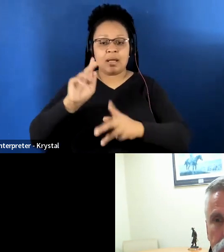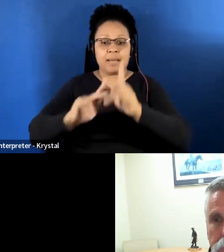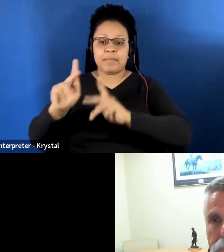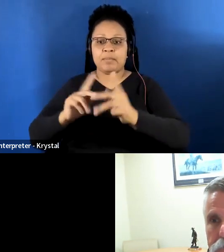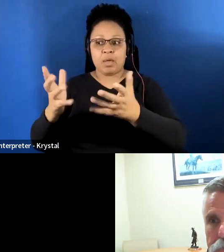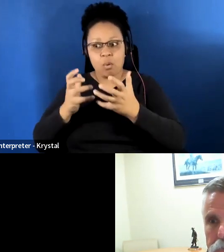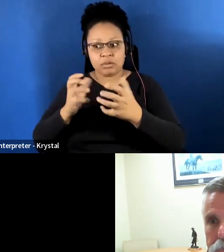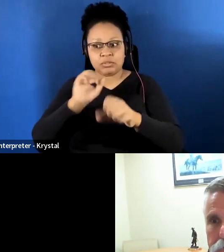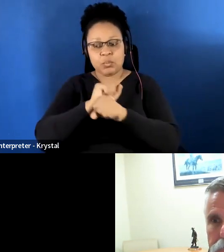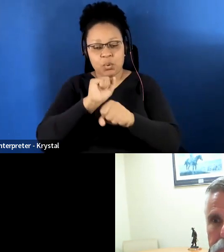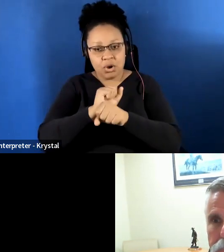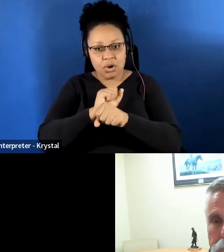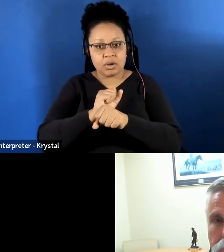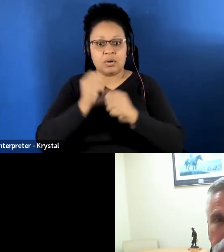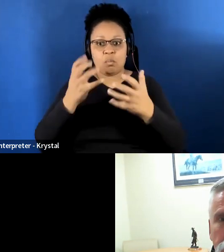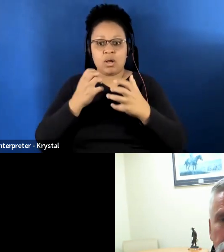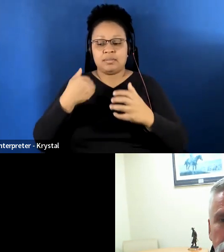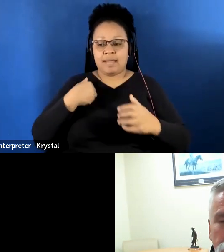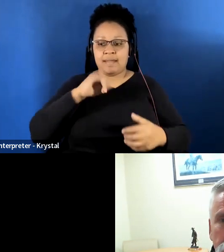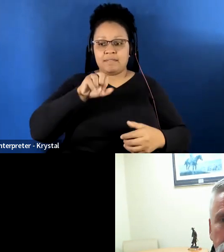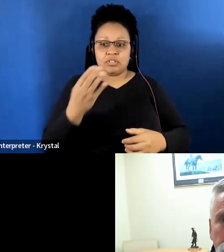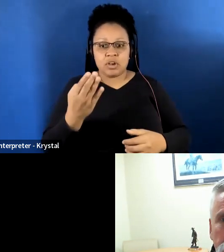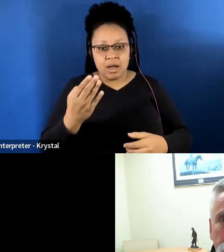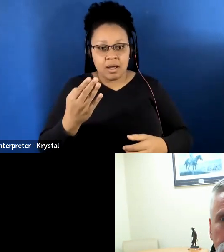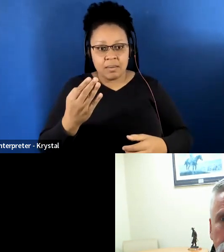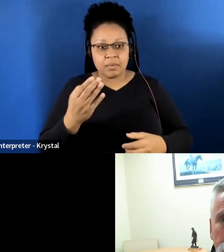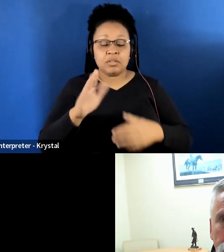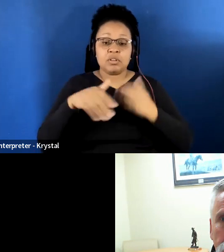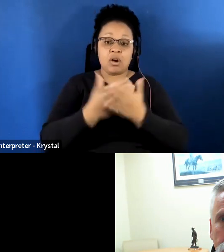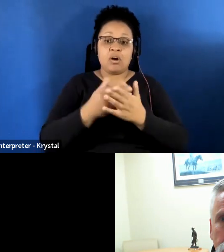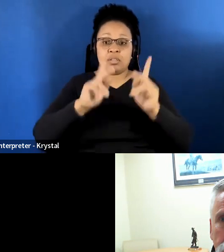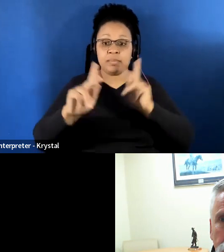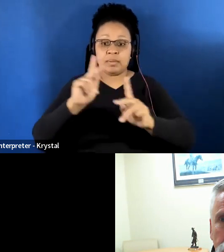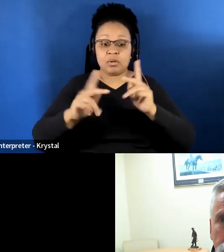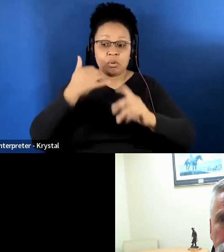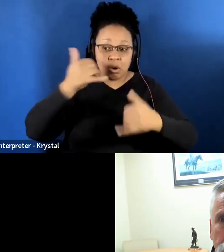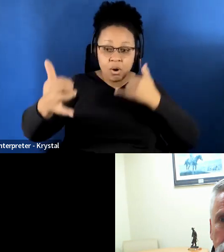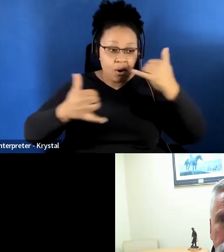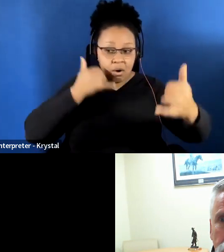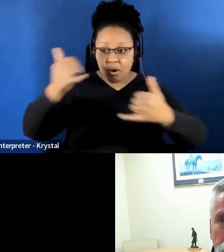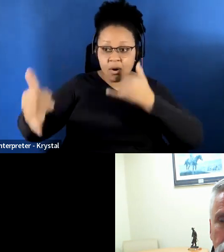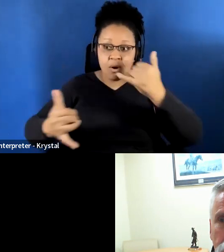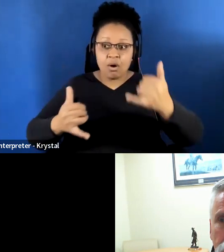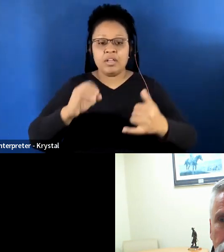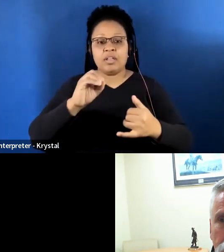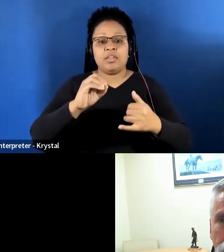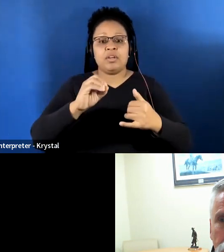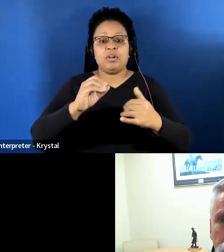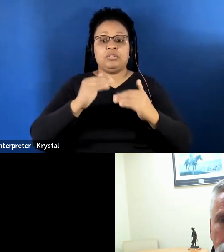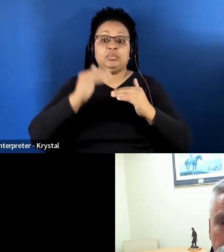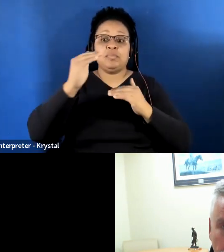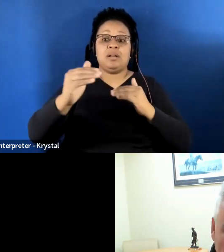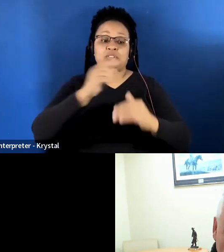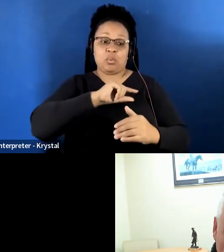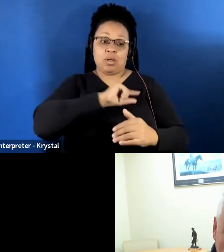to work with us and want to have a job, because all the people we've called, it's like they're either overqualified or